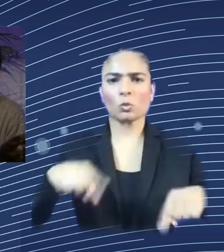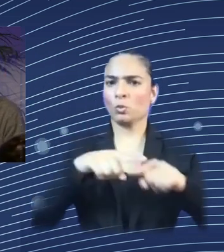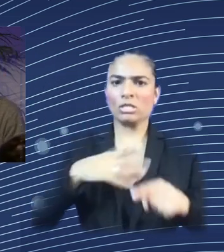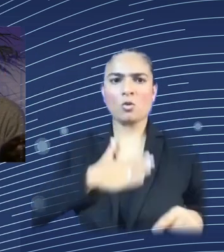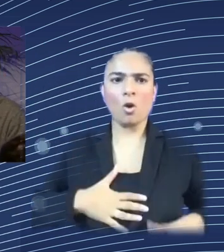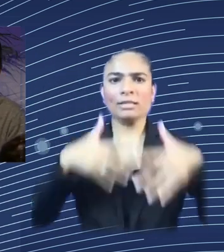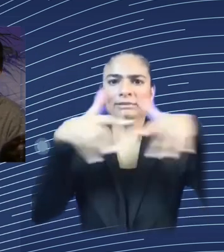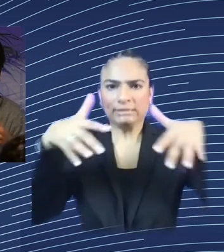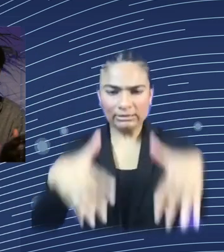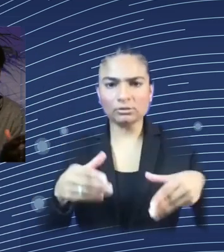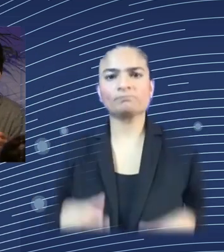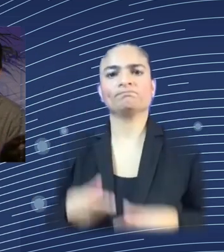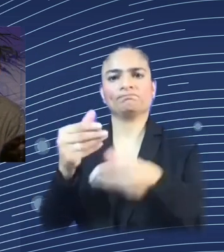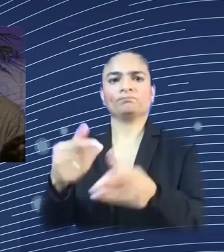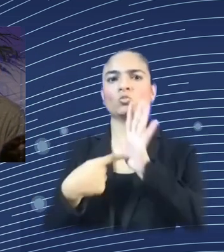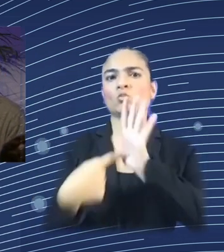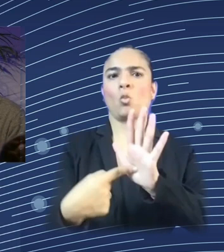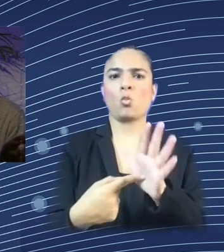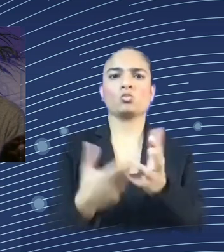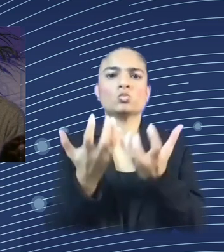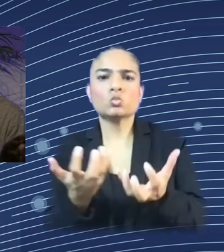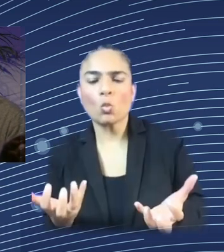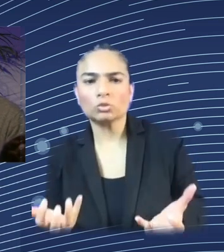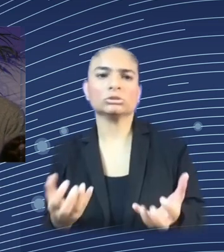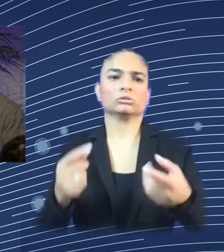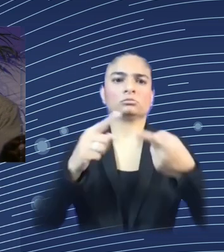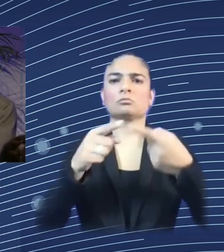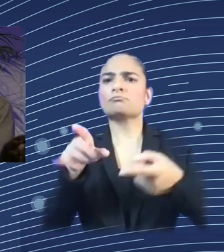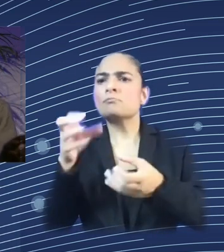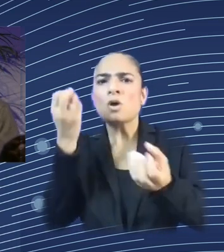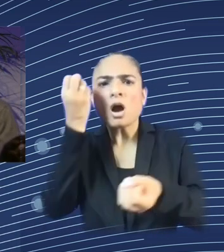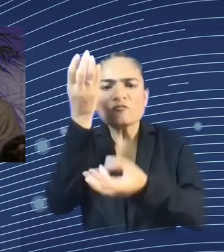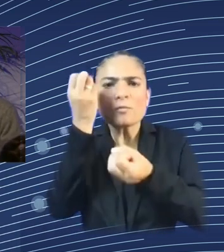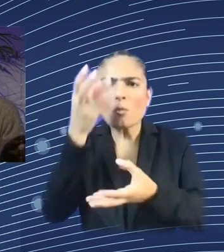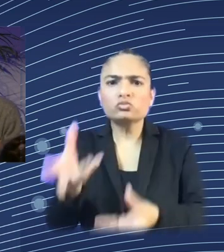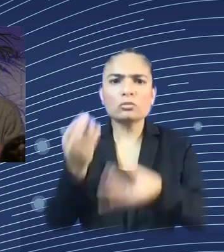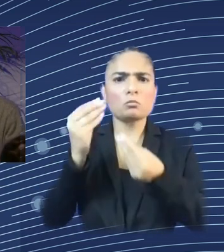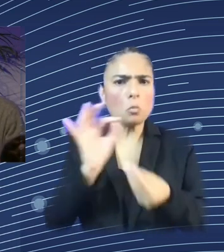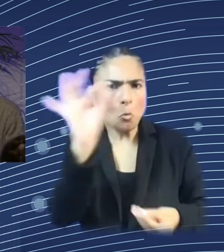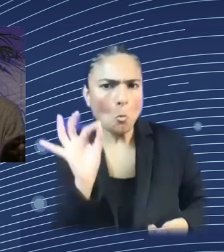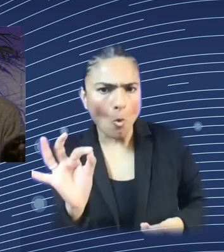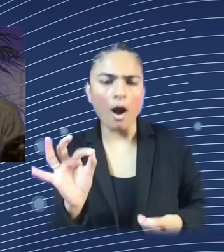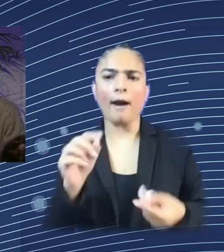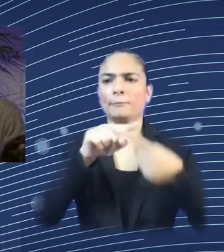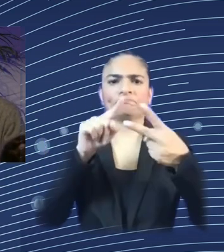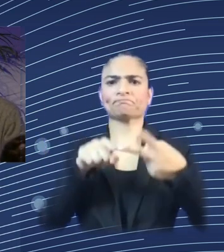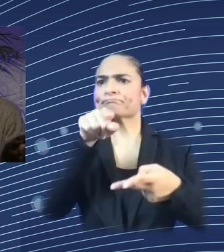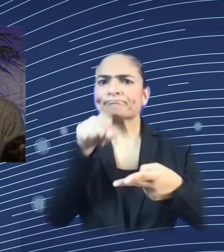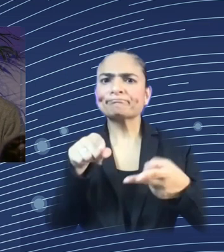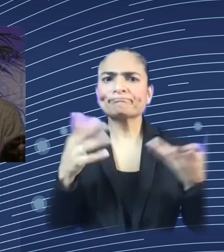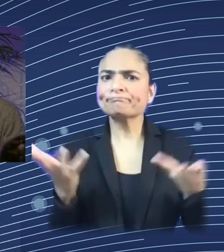We show the source, we show the confidence, and then based on these types of parameters, the client can